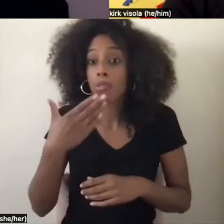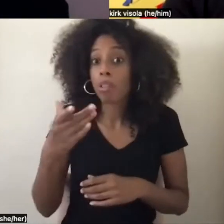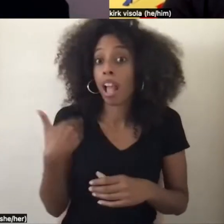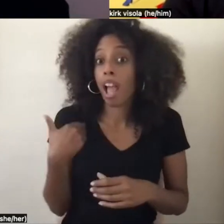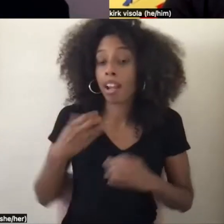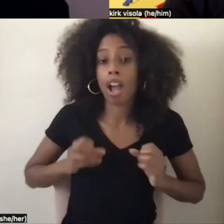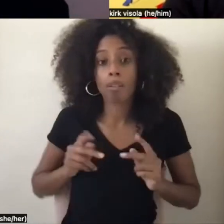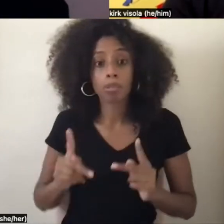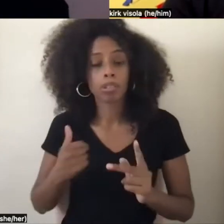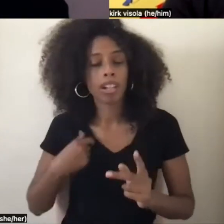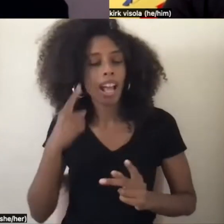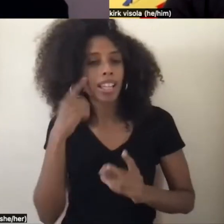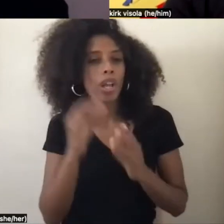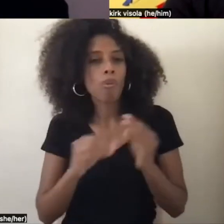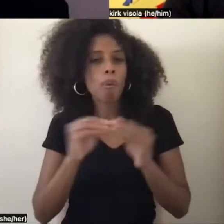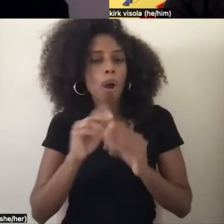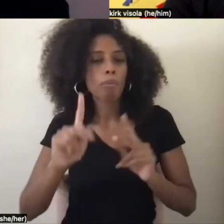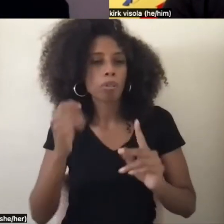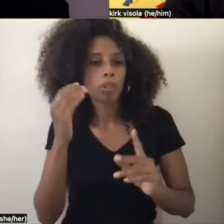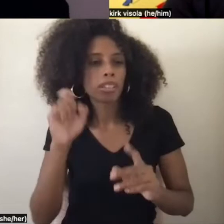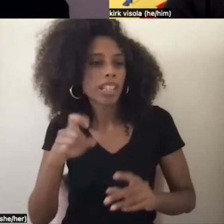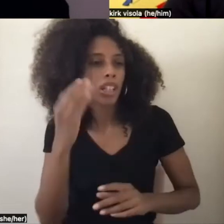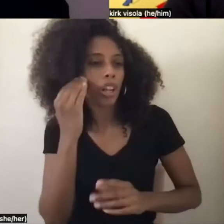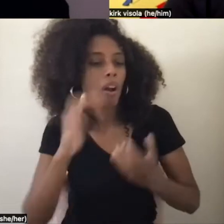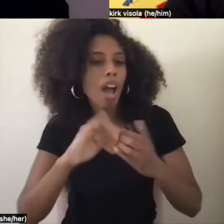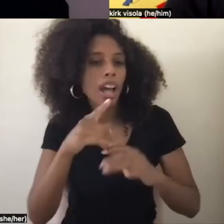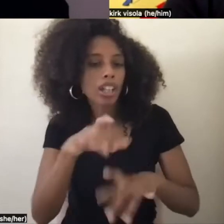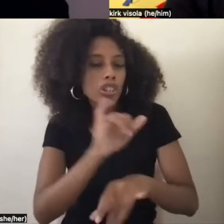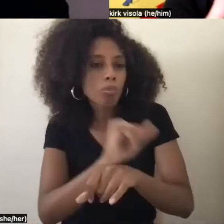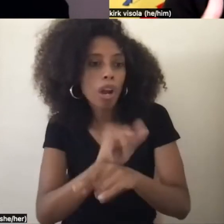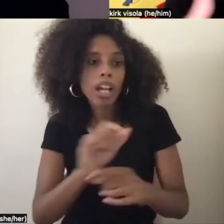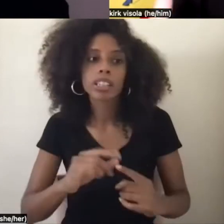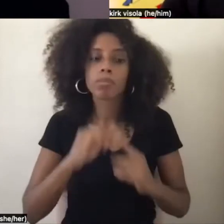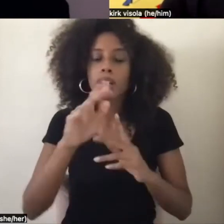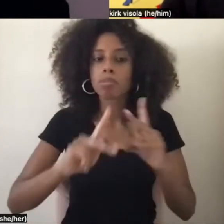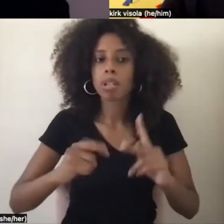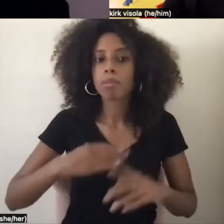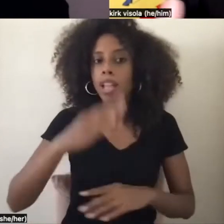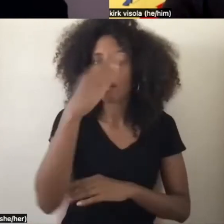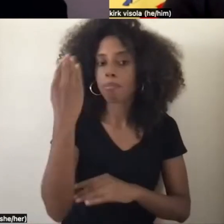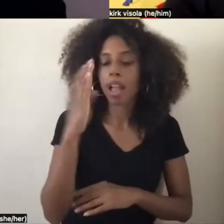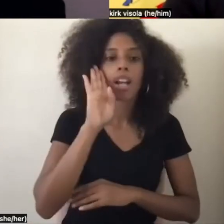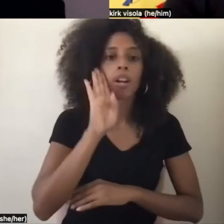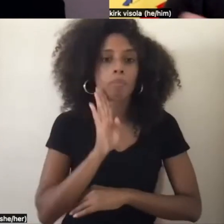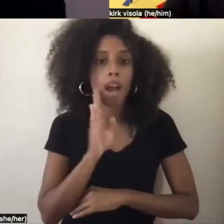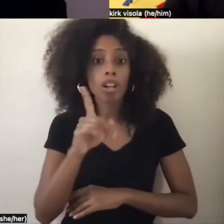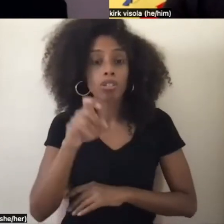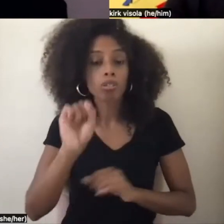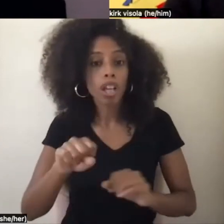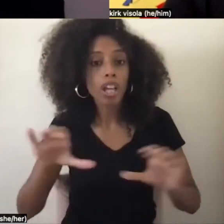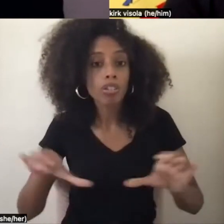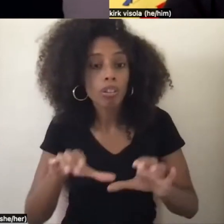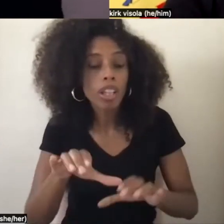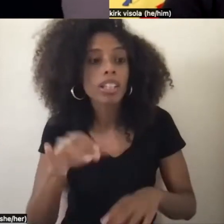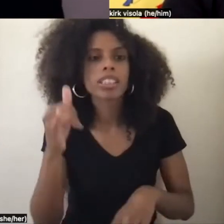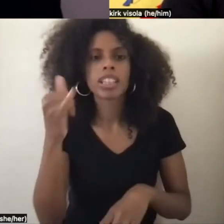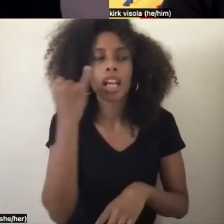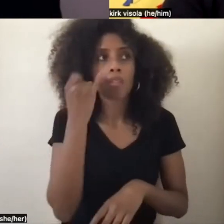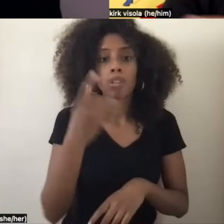to understand how this works, especially people who are Black and brown. Like, you can do this. If you like to do graffiti, if you like to